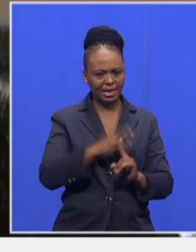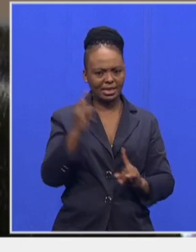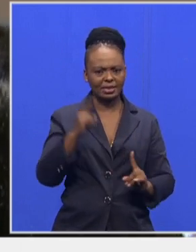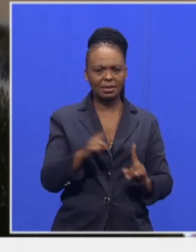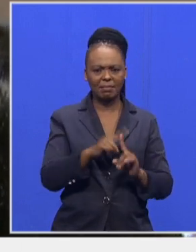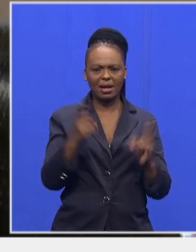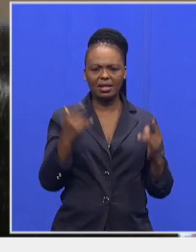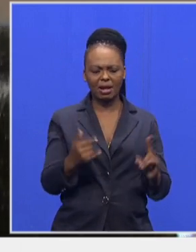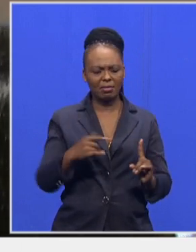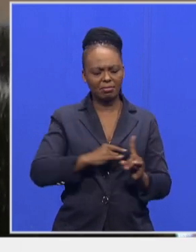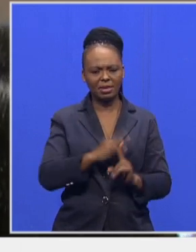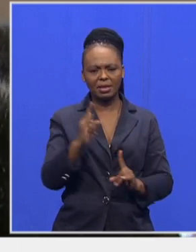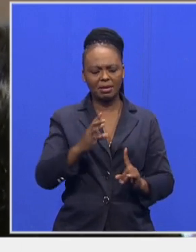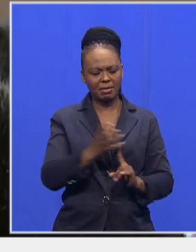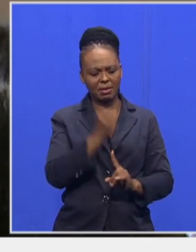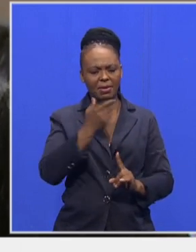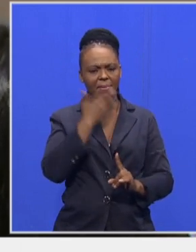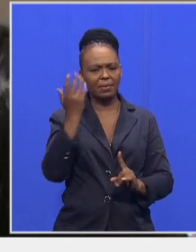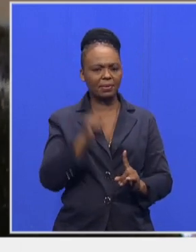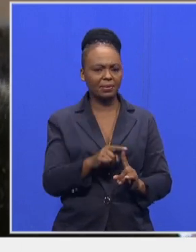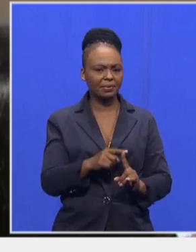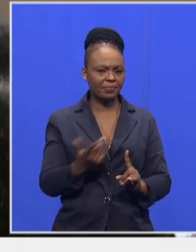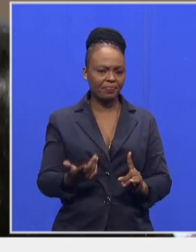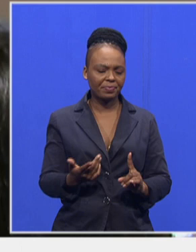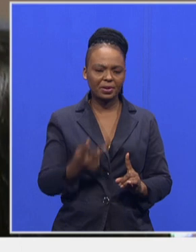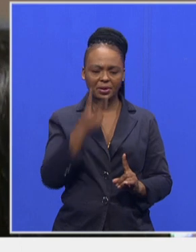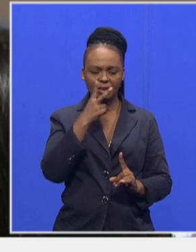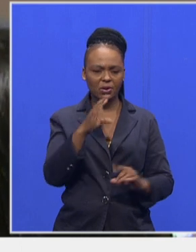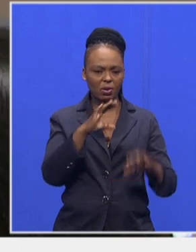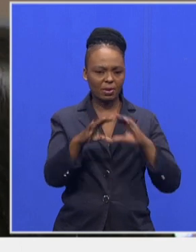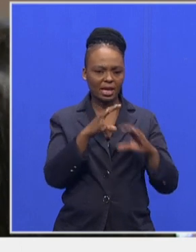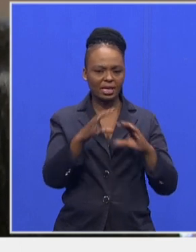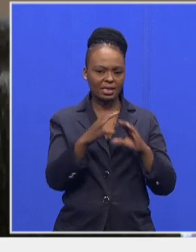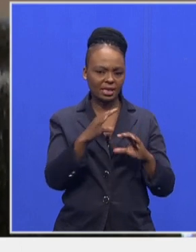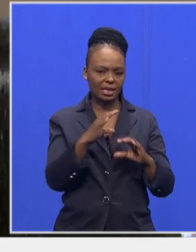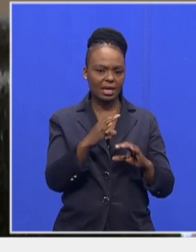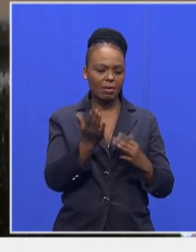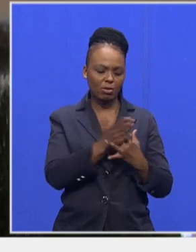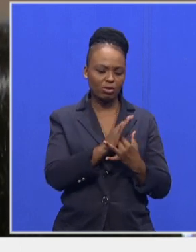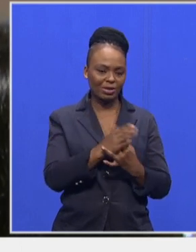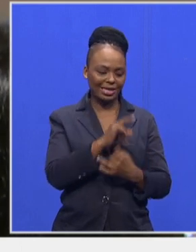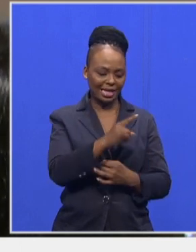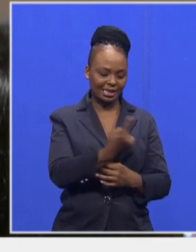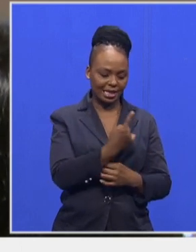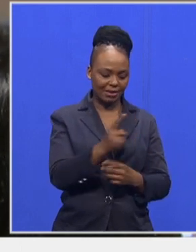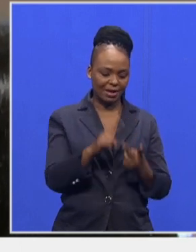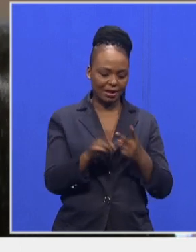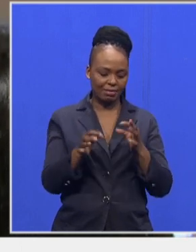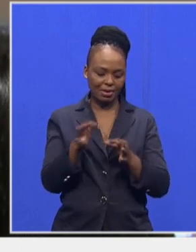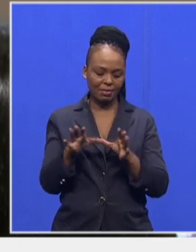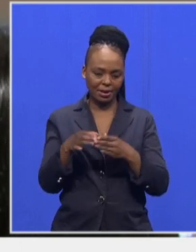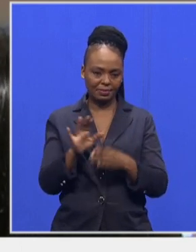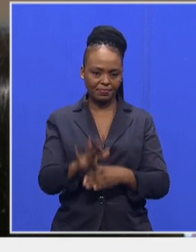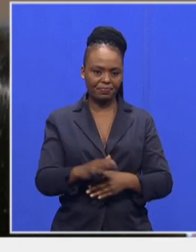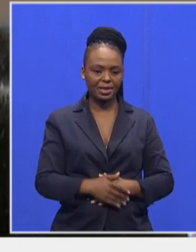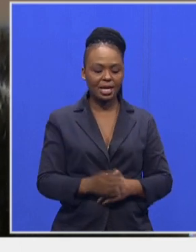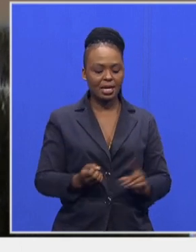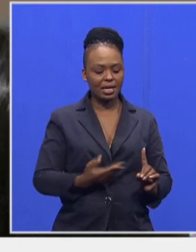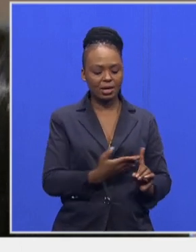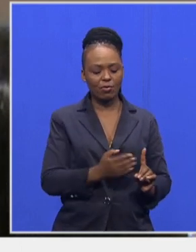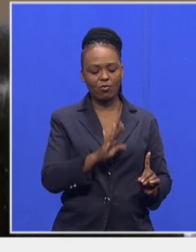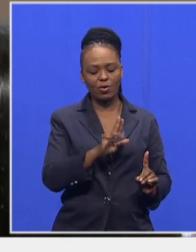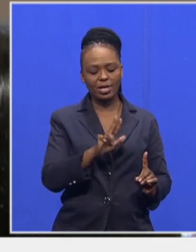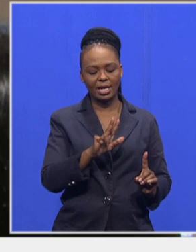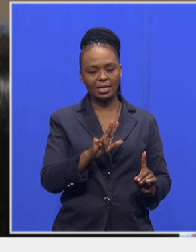they are trying all means. Look at the communication between herself and the party. They gave her 48 hours, which was on